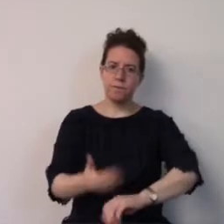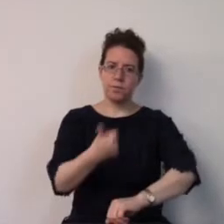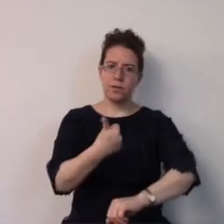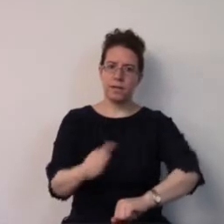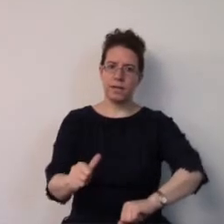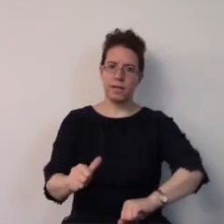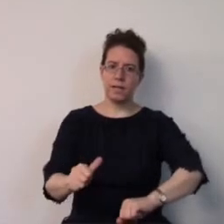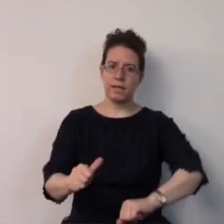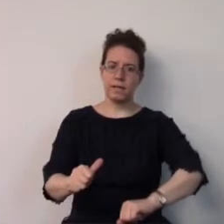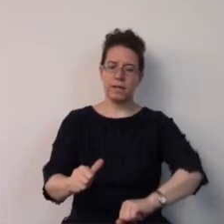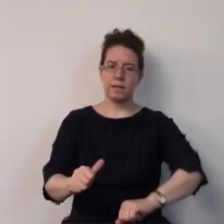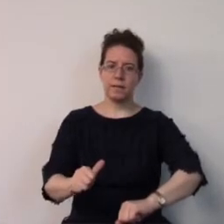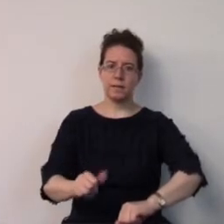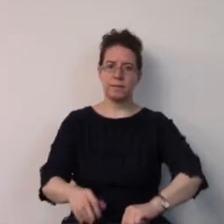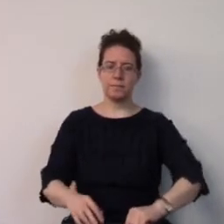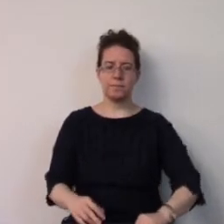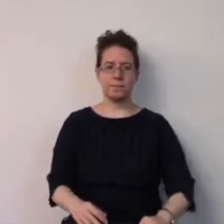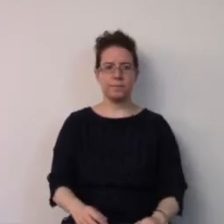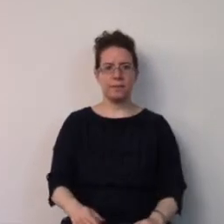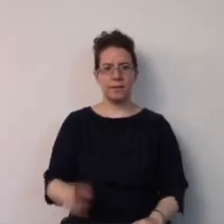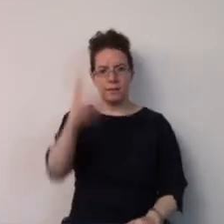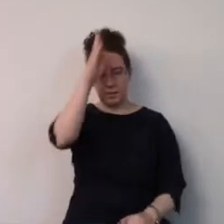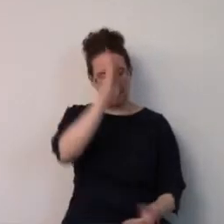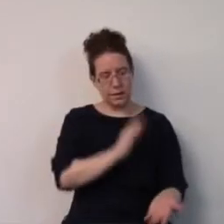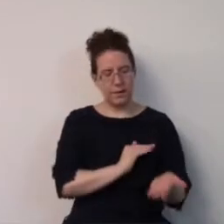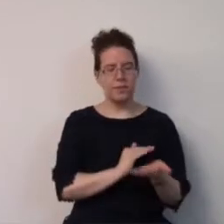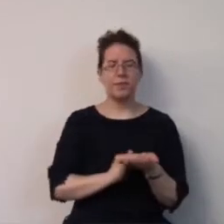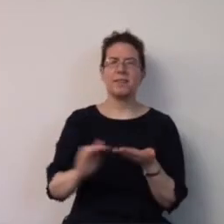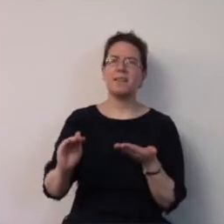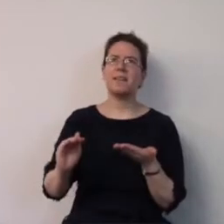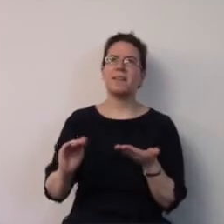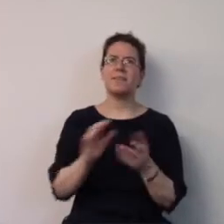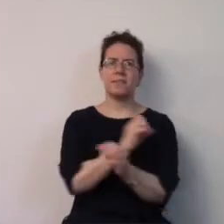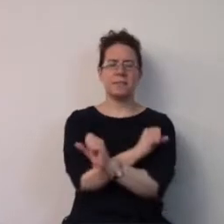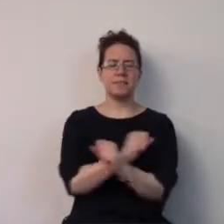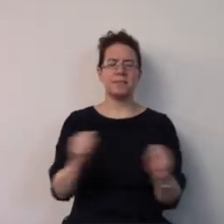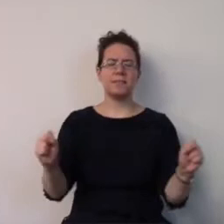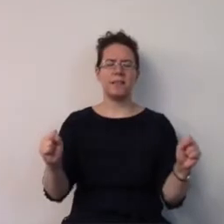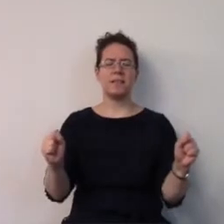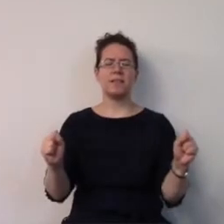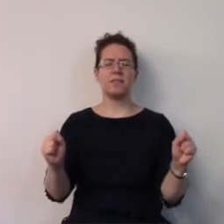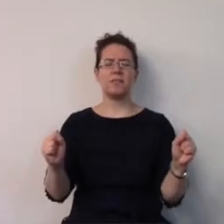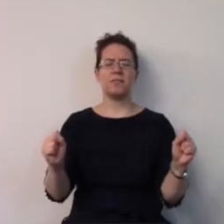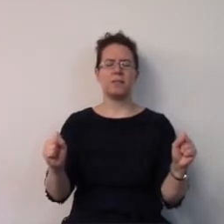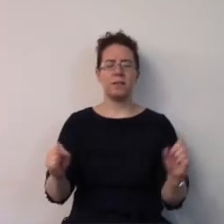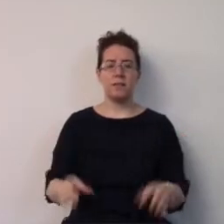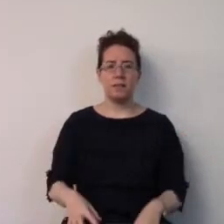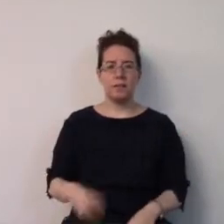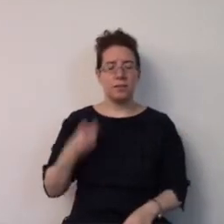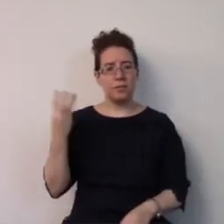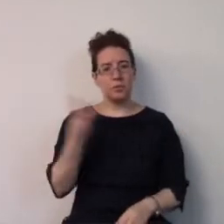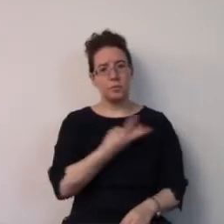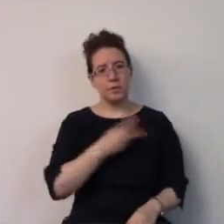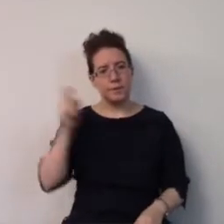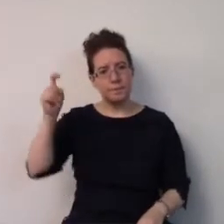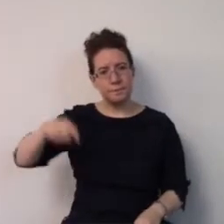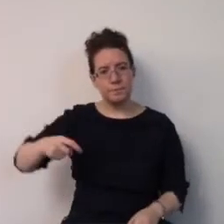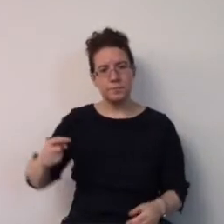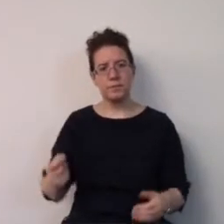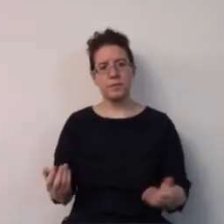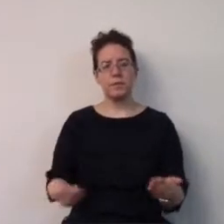our fleshly instincts and defile our souls. Exactly right. Oh,